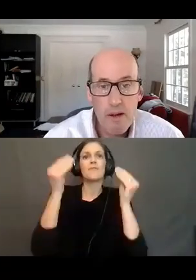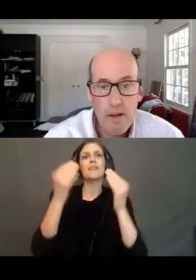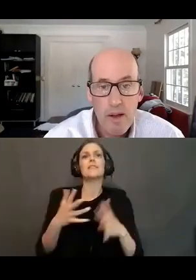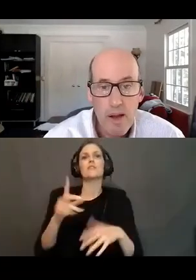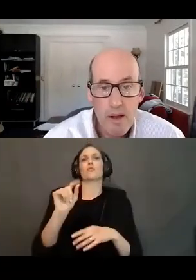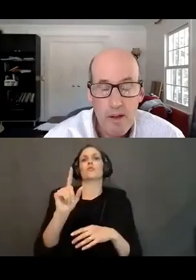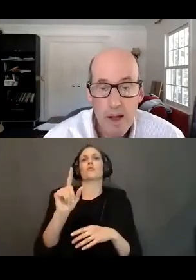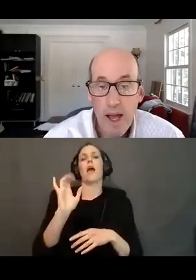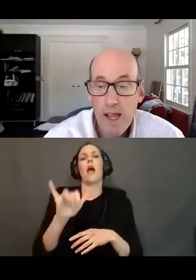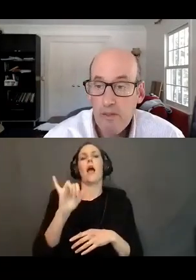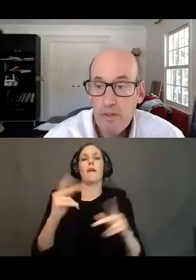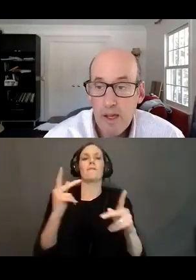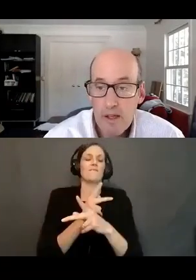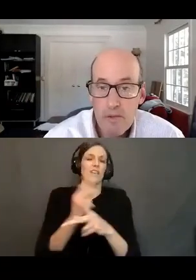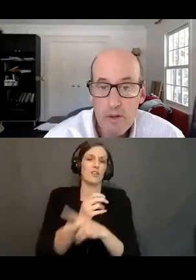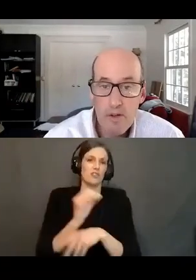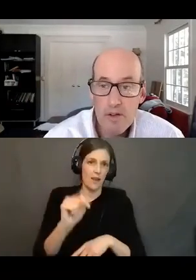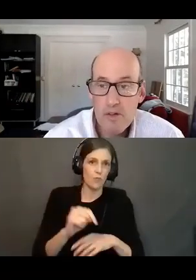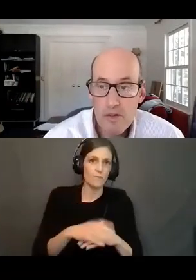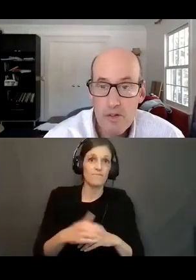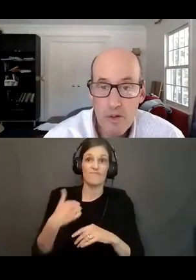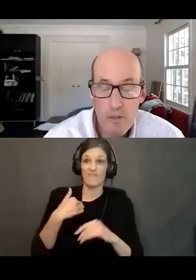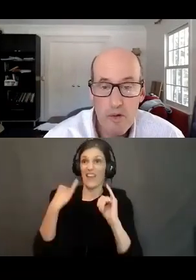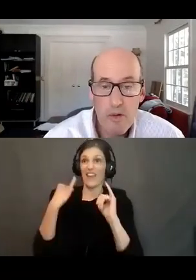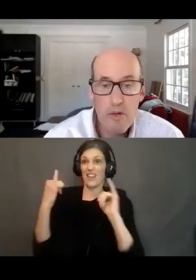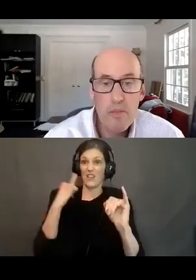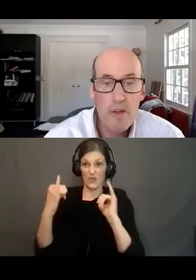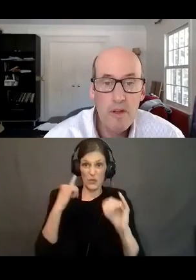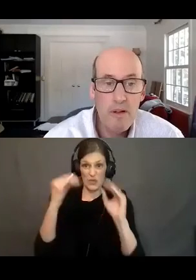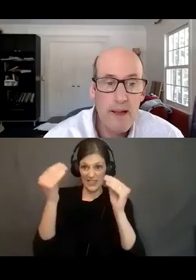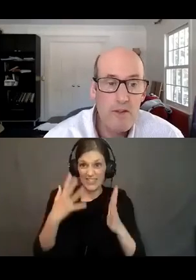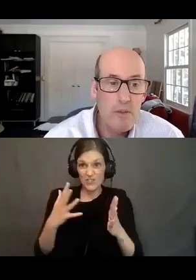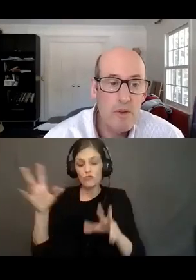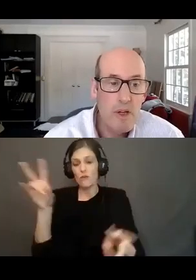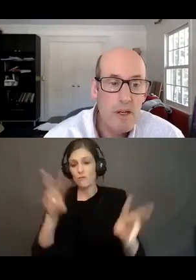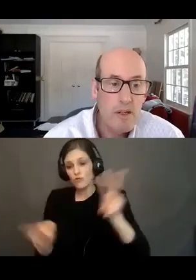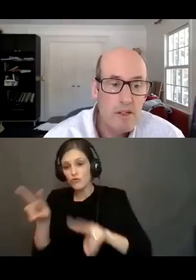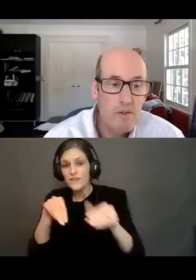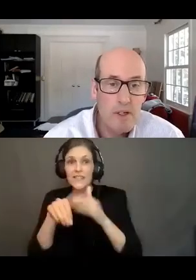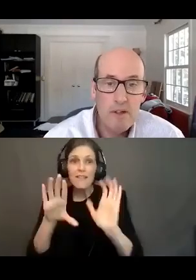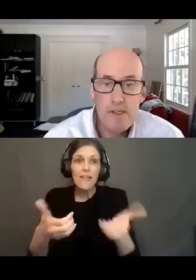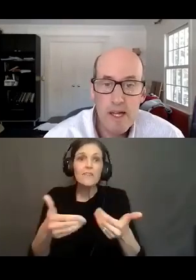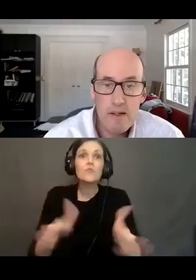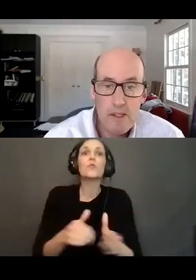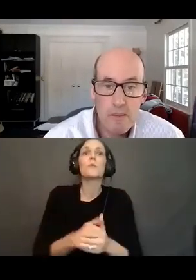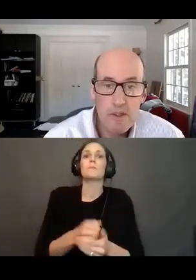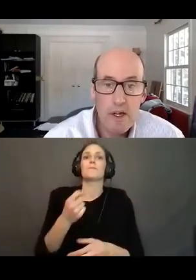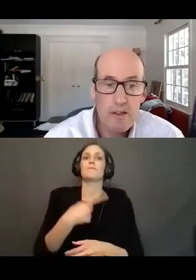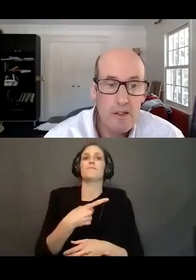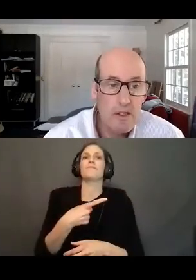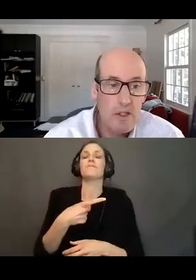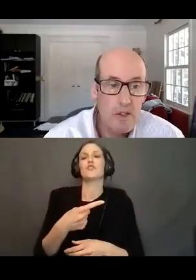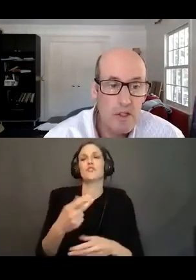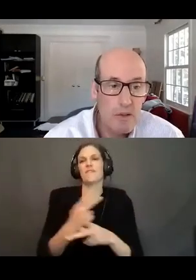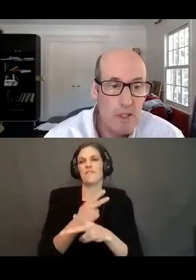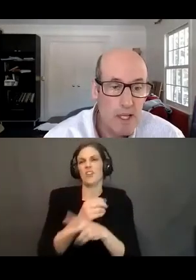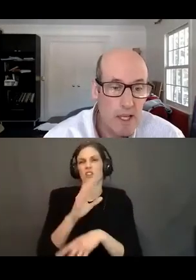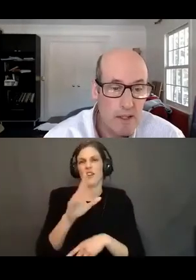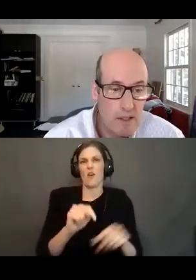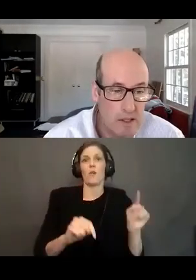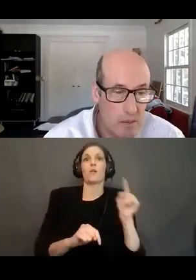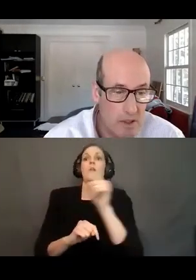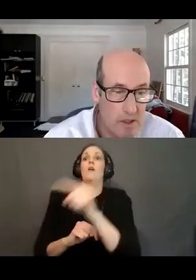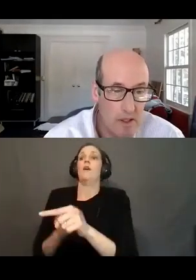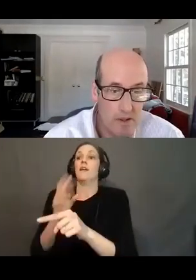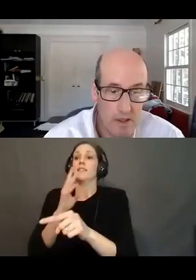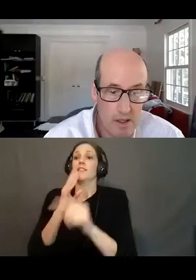it out. And I interviewed the teachers in the school. I observed them in their classrooms. She figured this out and she went and talked to Teacher 2. And